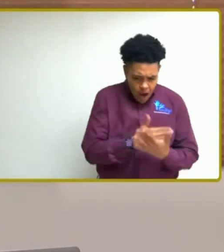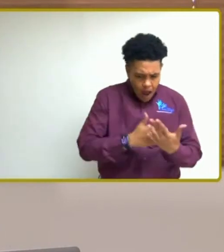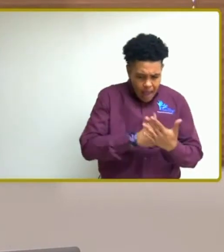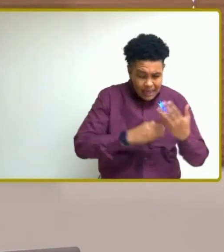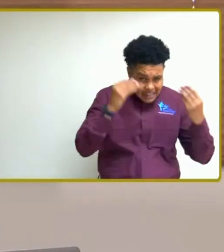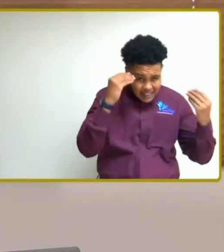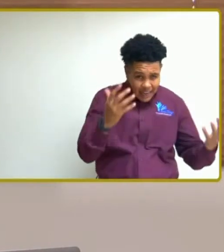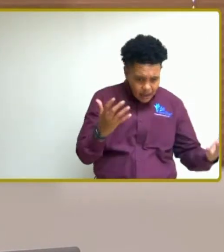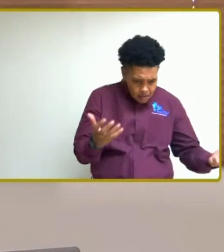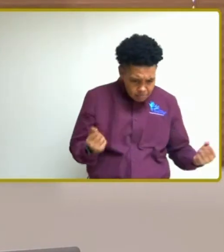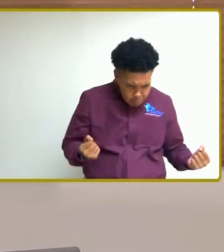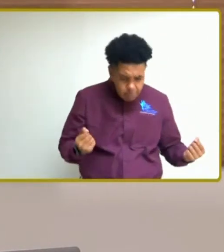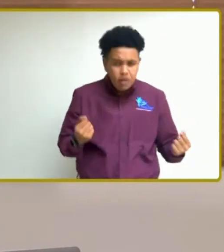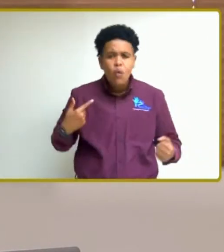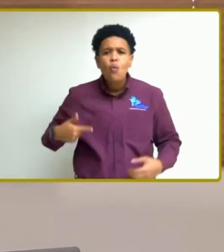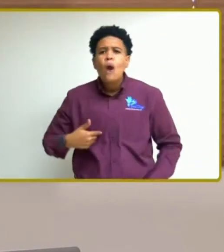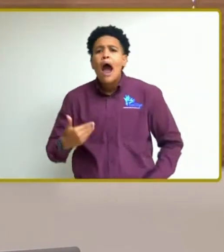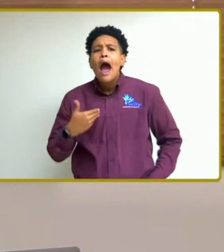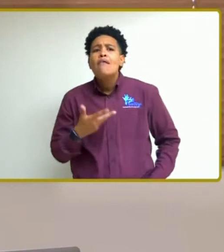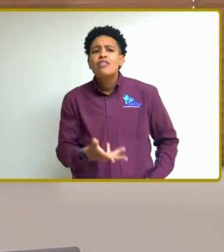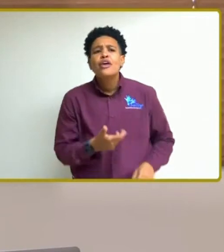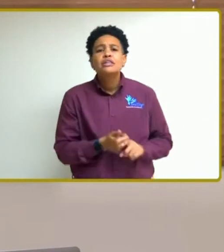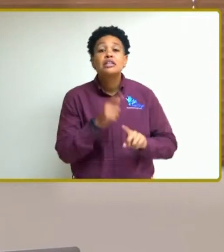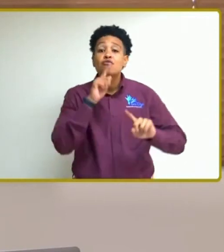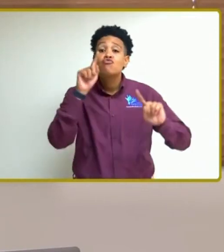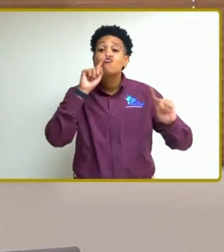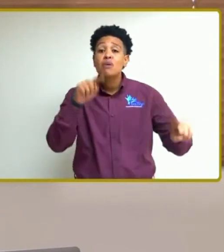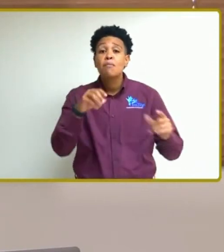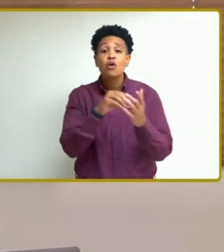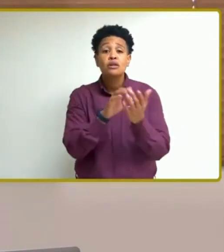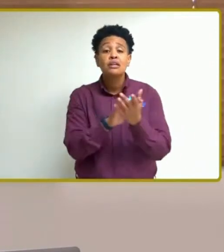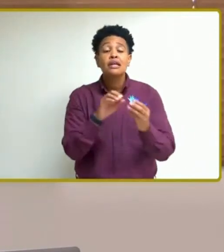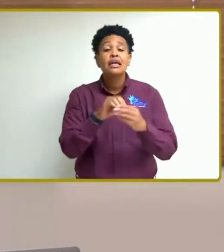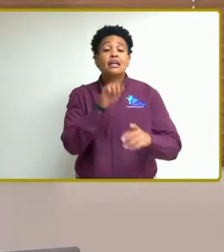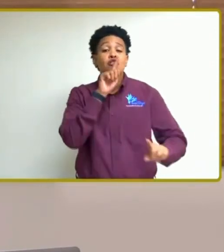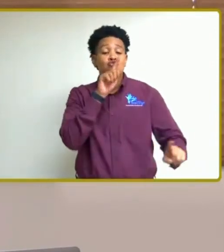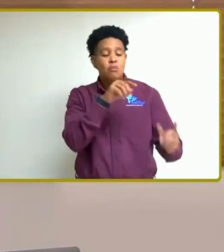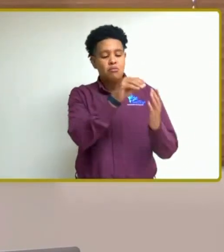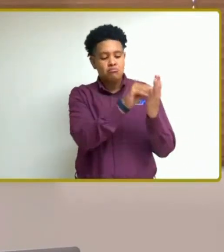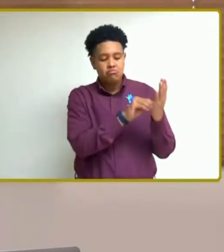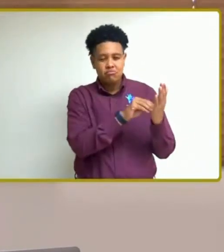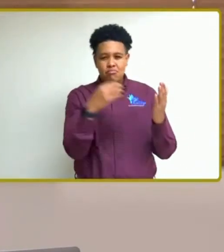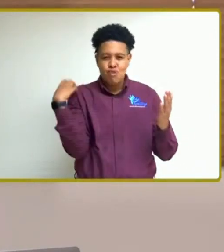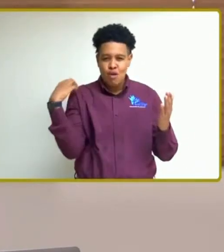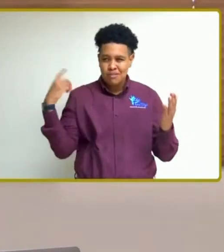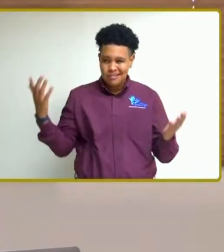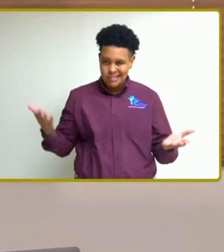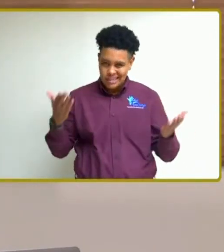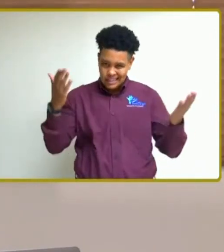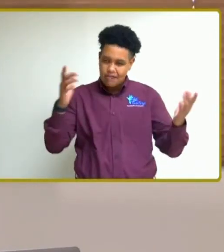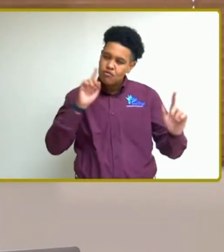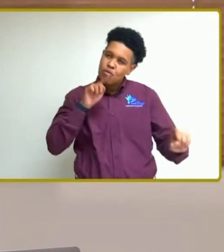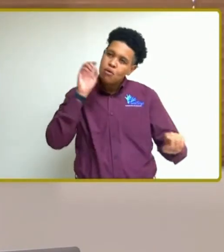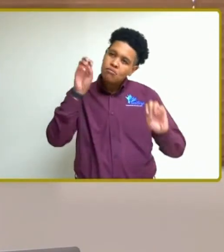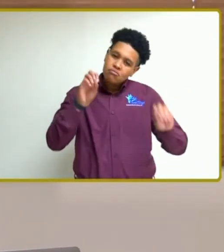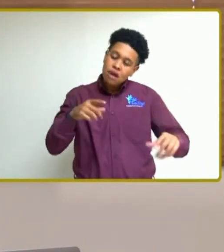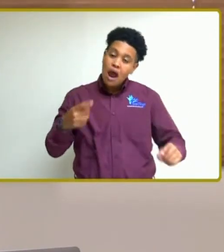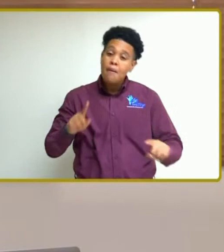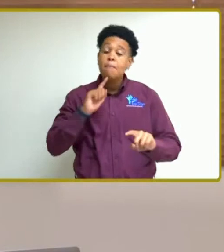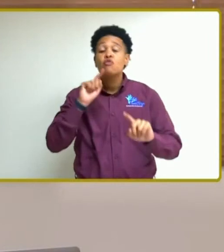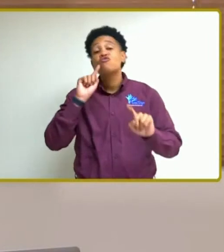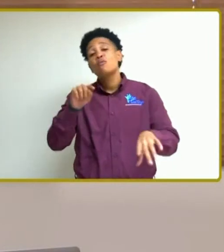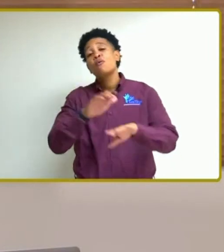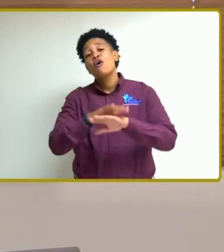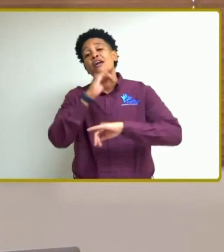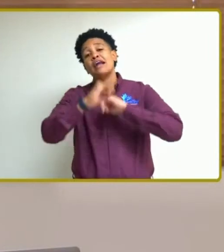data, and we have it. It is reported in the report that the Permanent Secretary gives, and it is also reported on